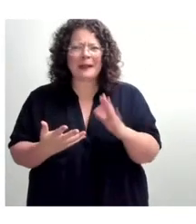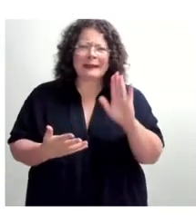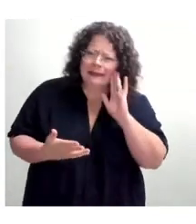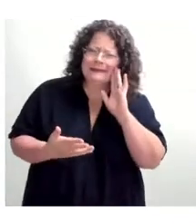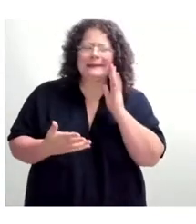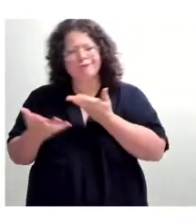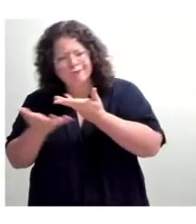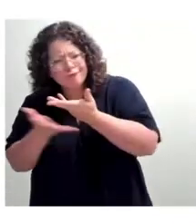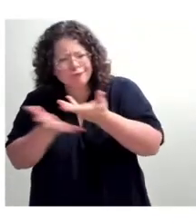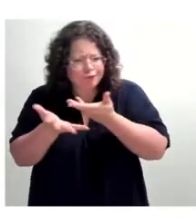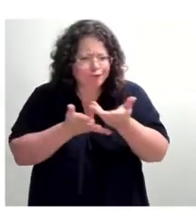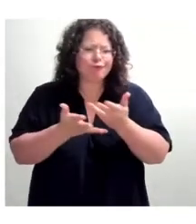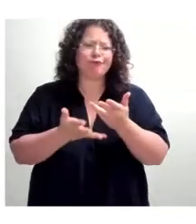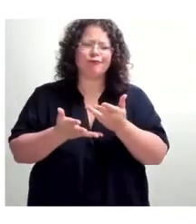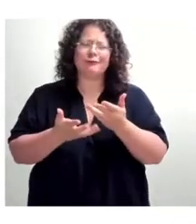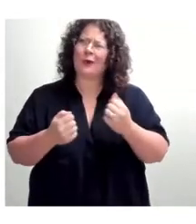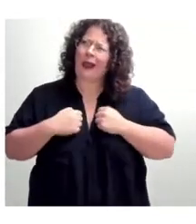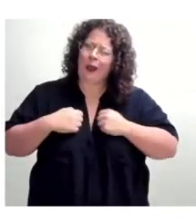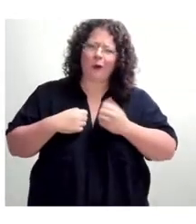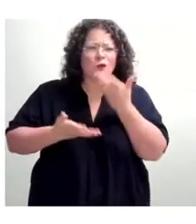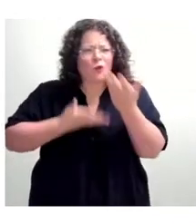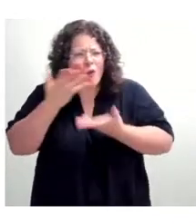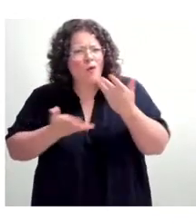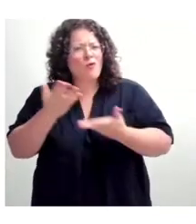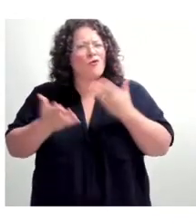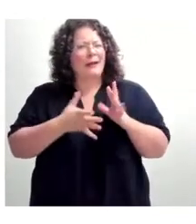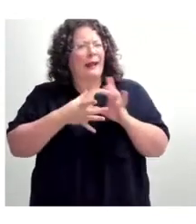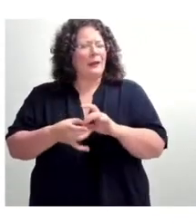also understanding what your goals are so that we can align with the things that you're trying to do. So that was fantastic.